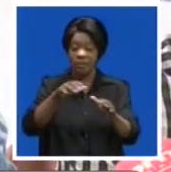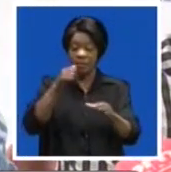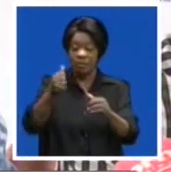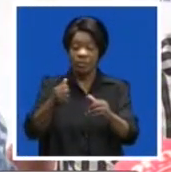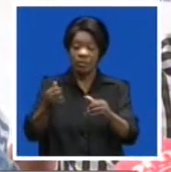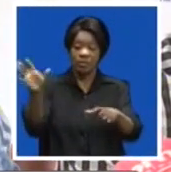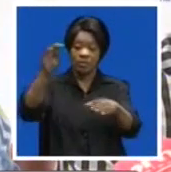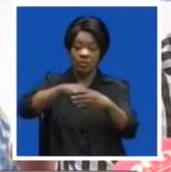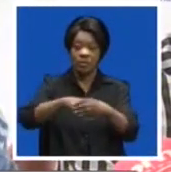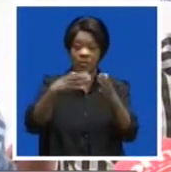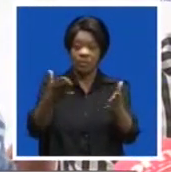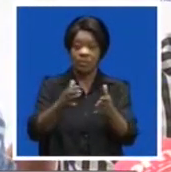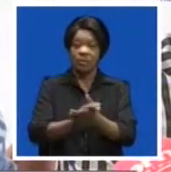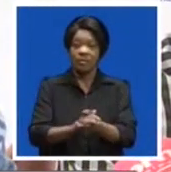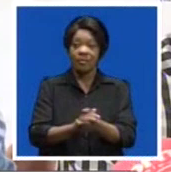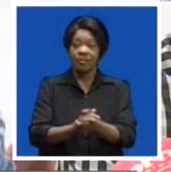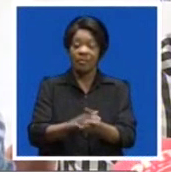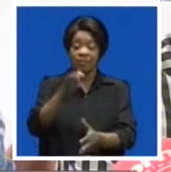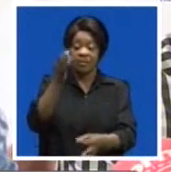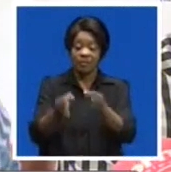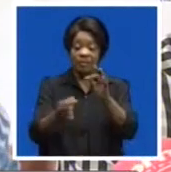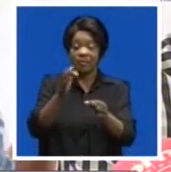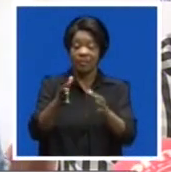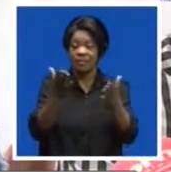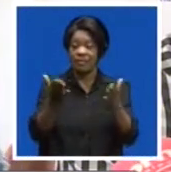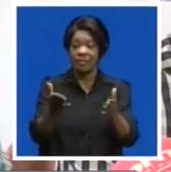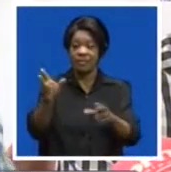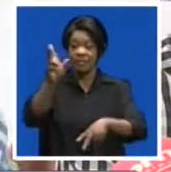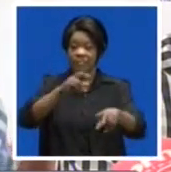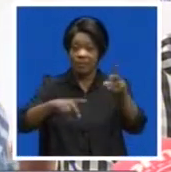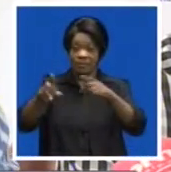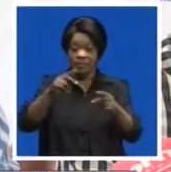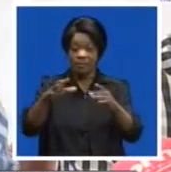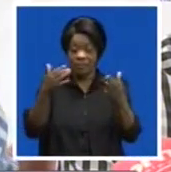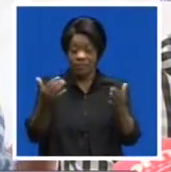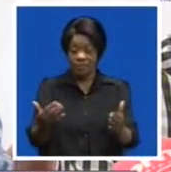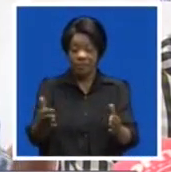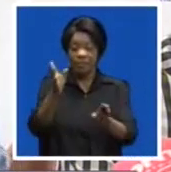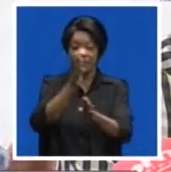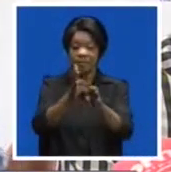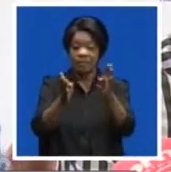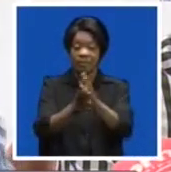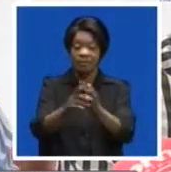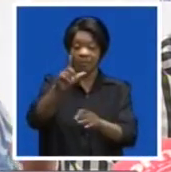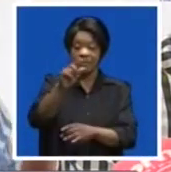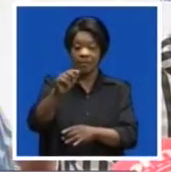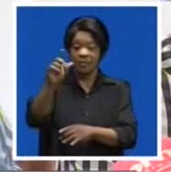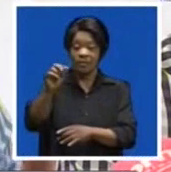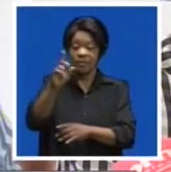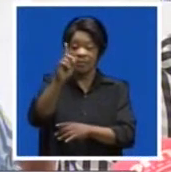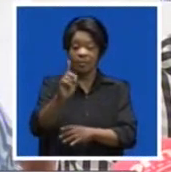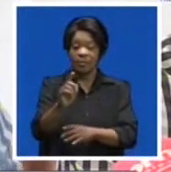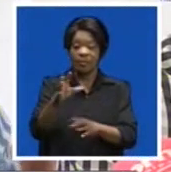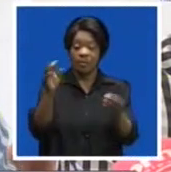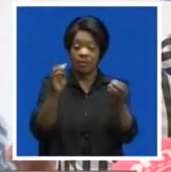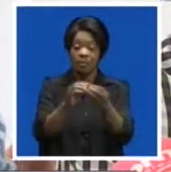follow through this argument that it's not just politics as usual. As we build up towards 2021, we are going to see a lot